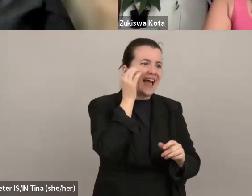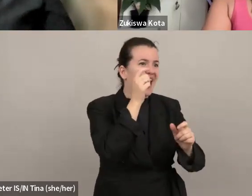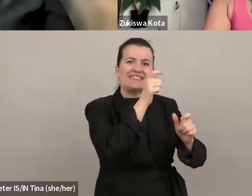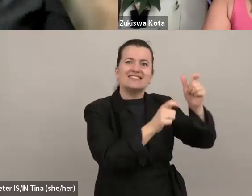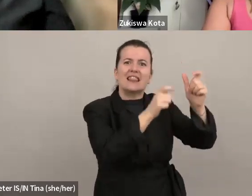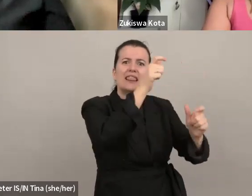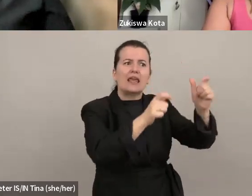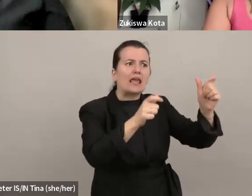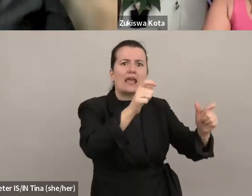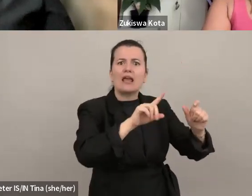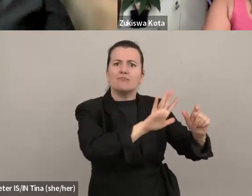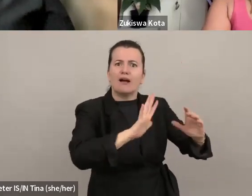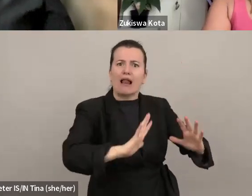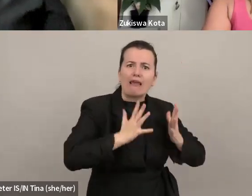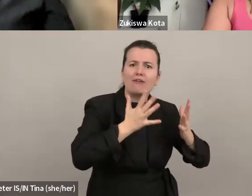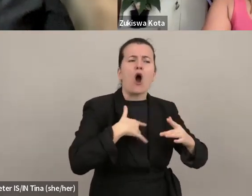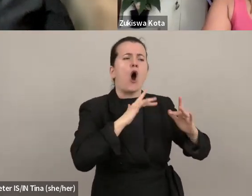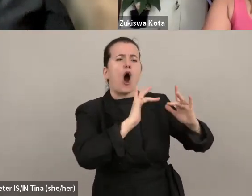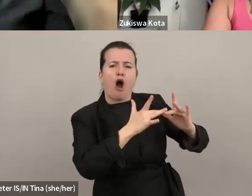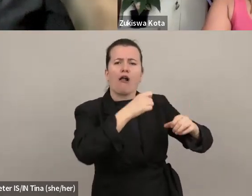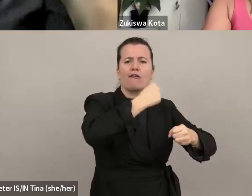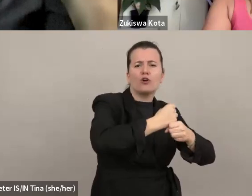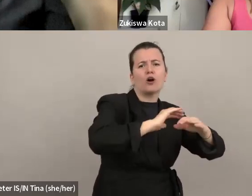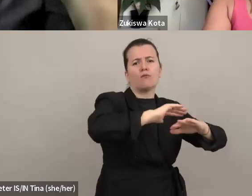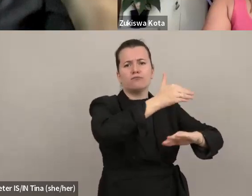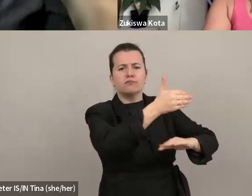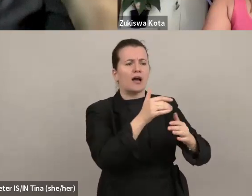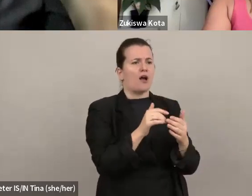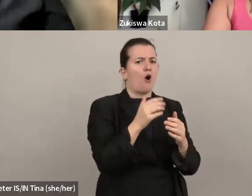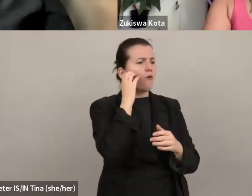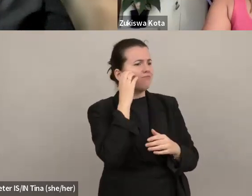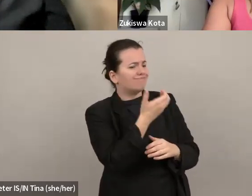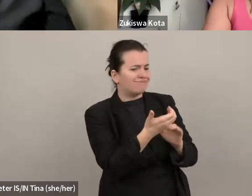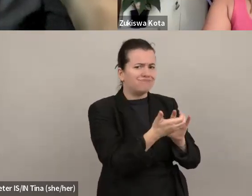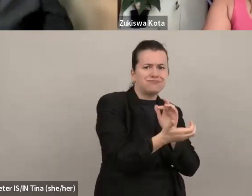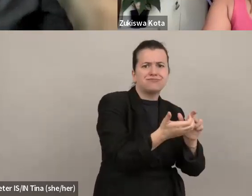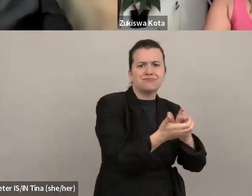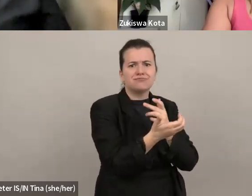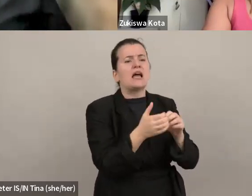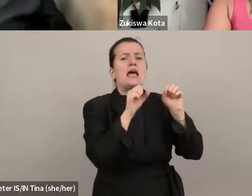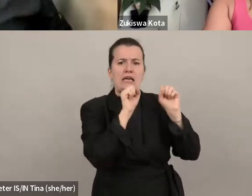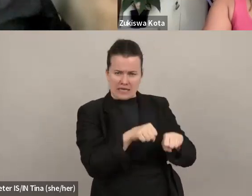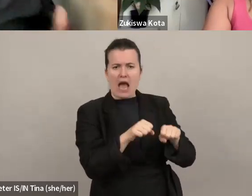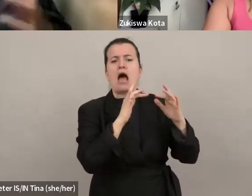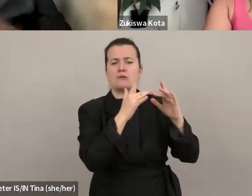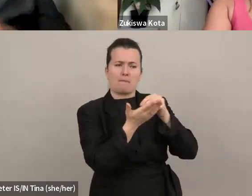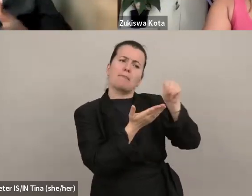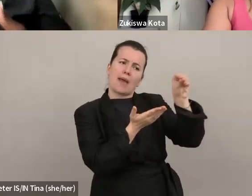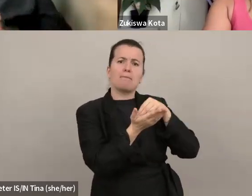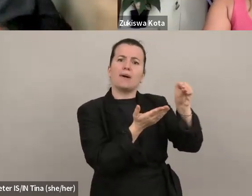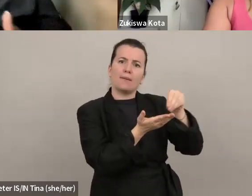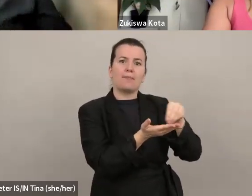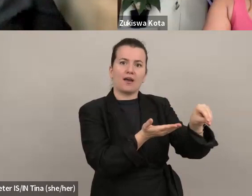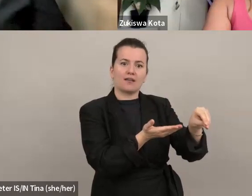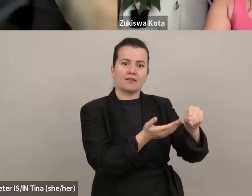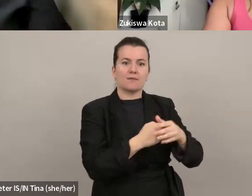of how they spend their time online, the ability to afford internet access. But when we just